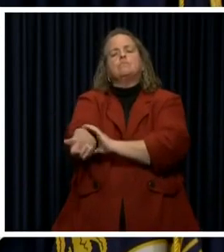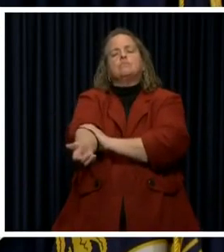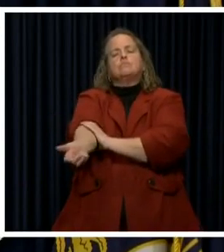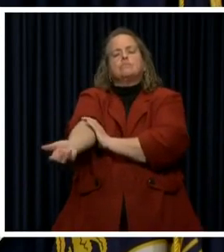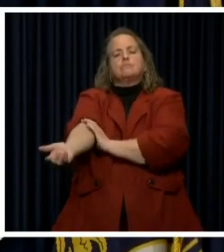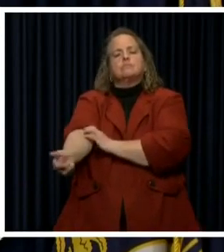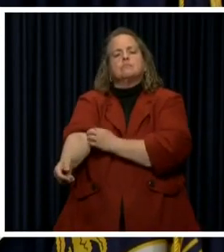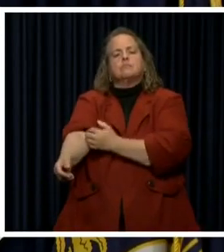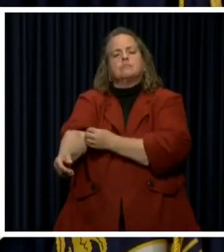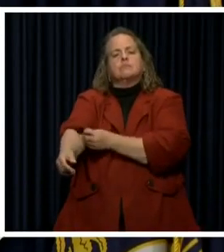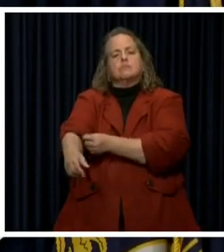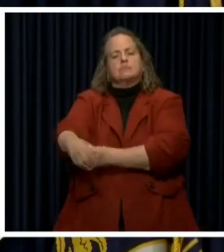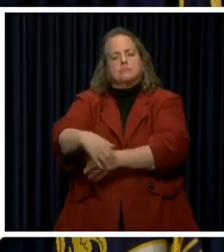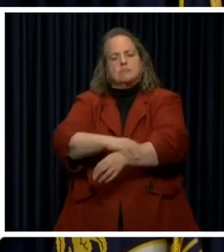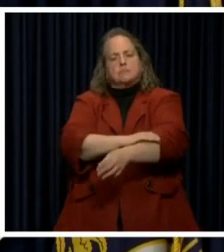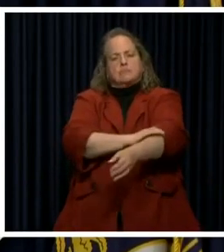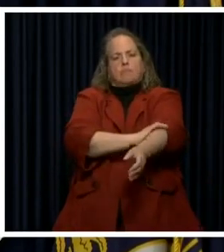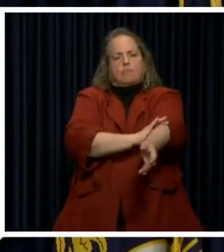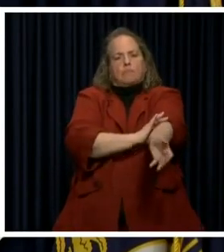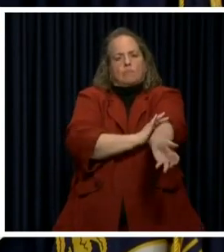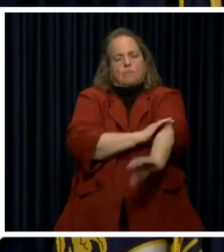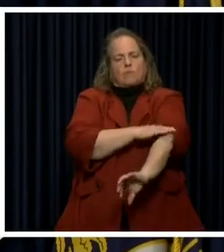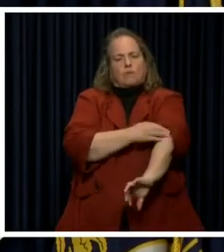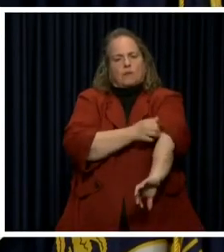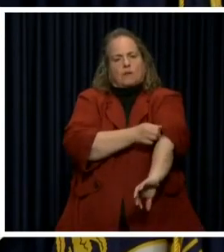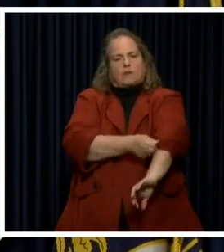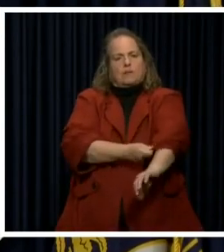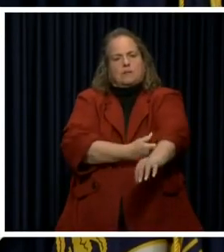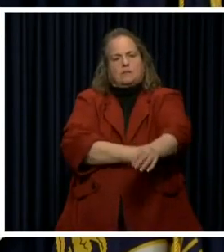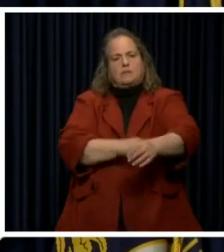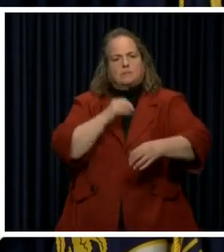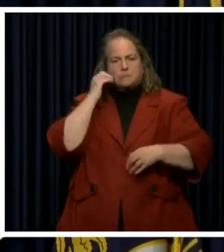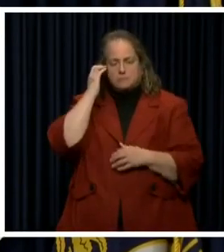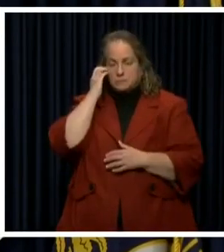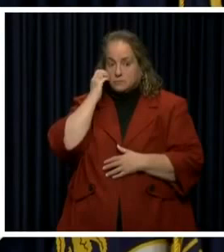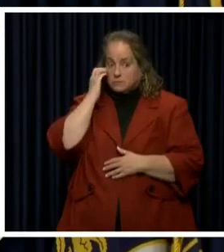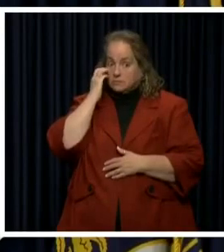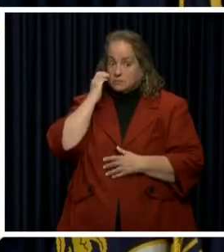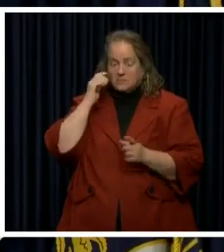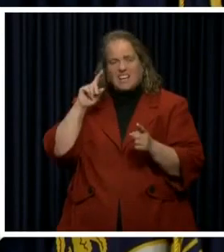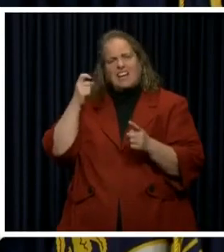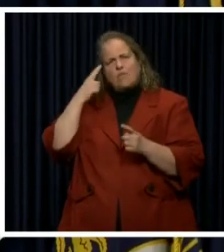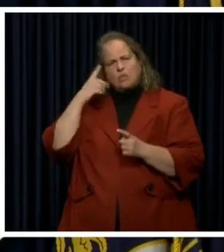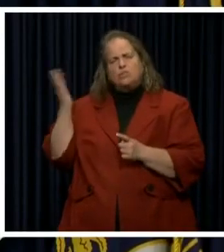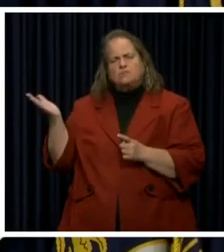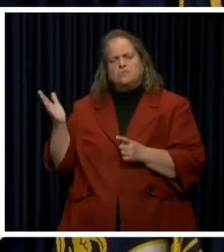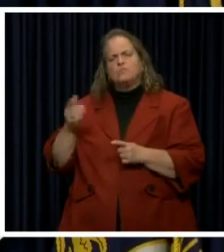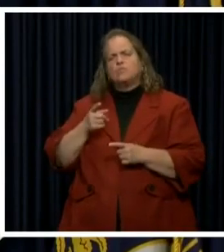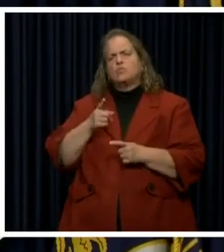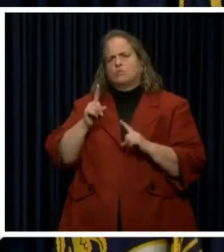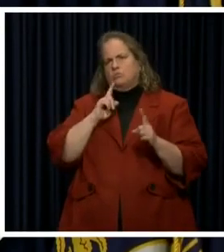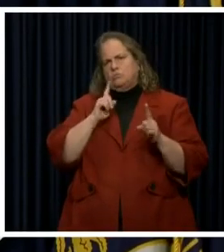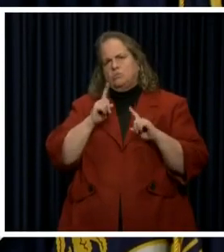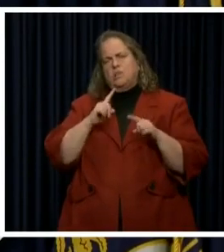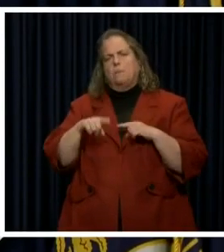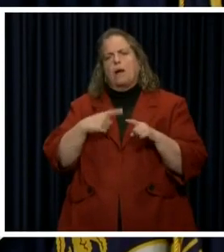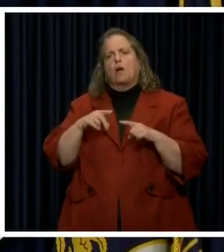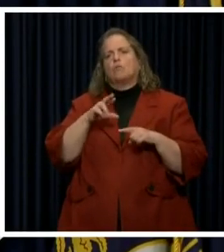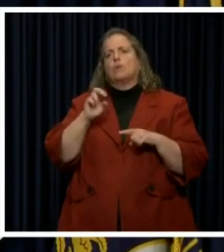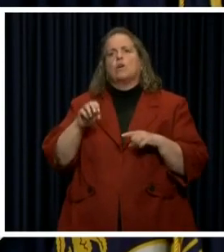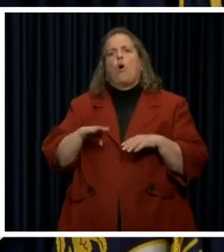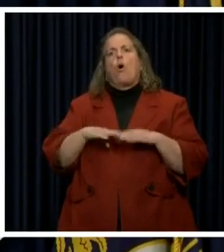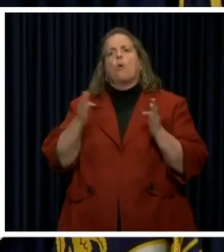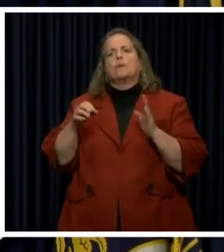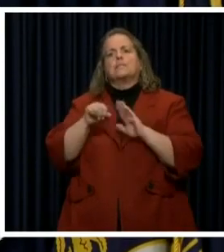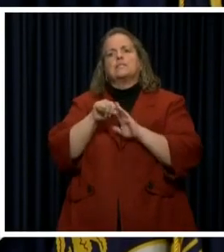you've talked about reopening state government. When will it be? I've had people actually ask me this. When will the Capitol and other